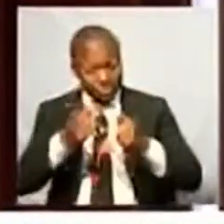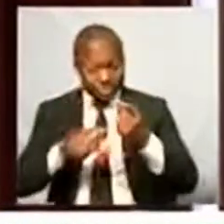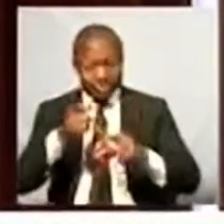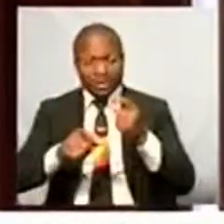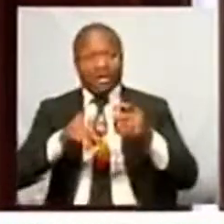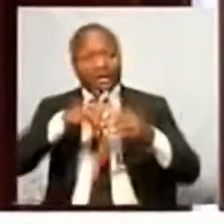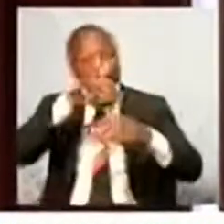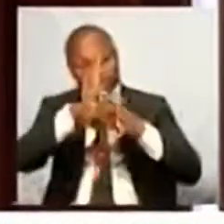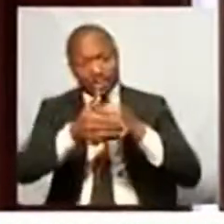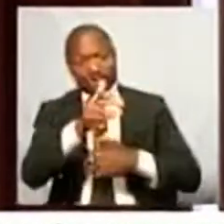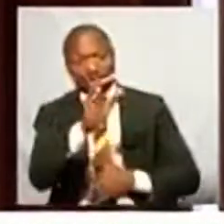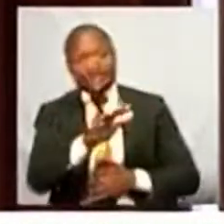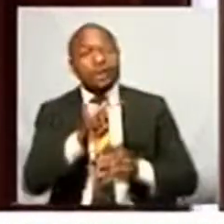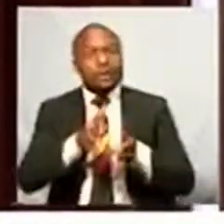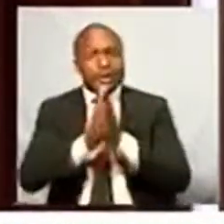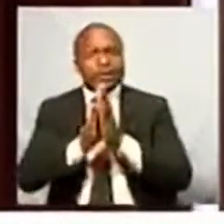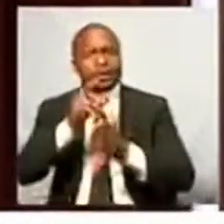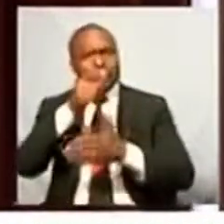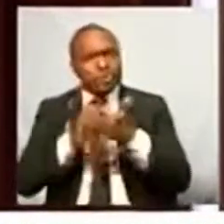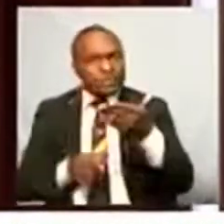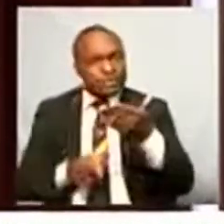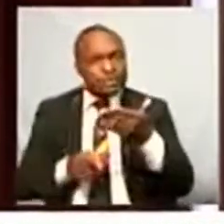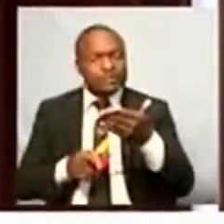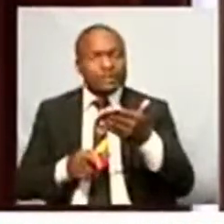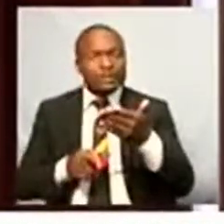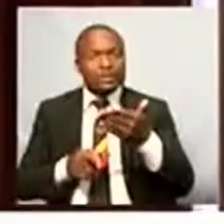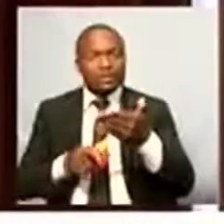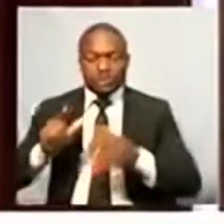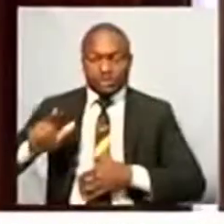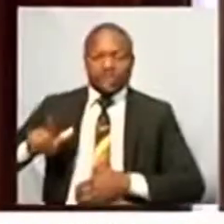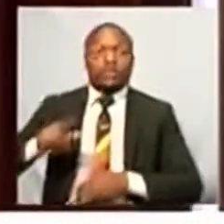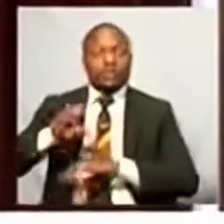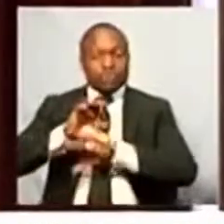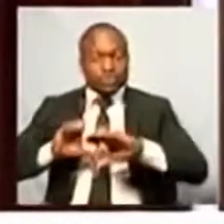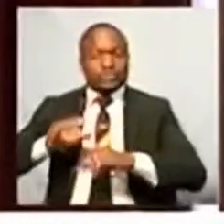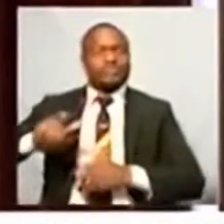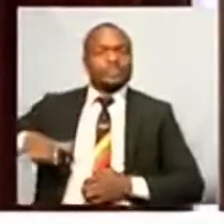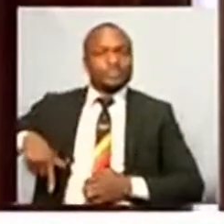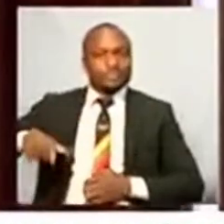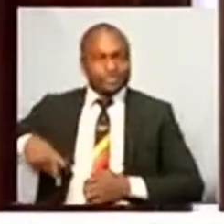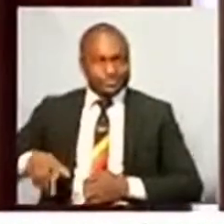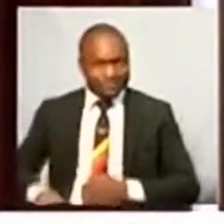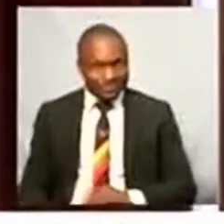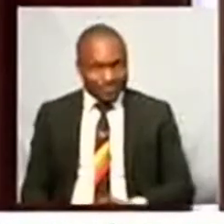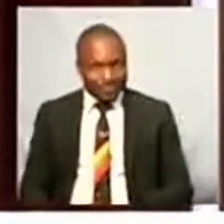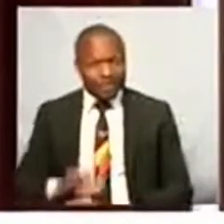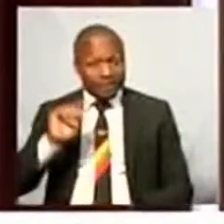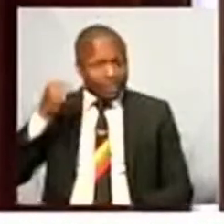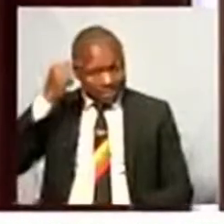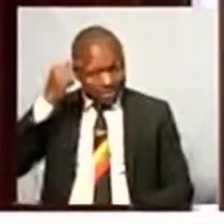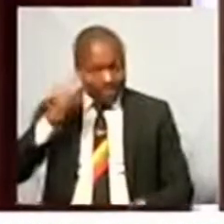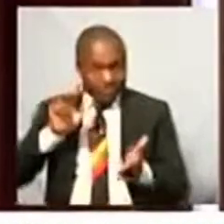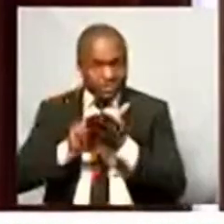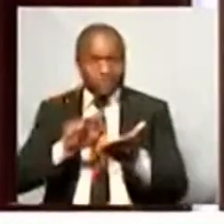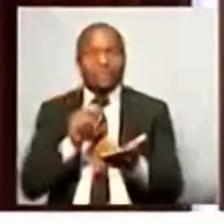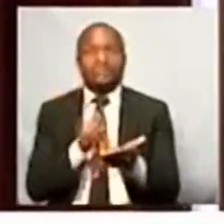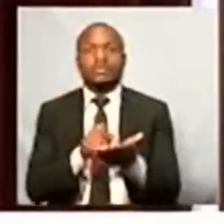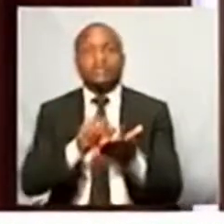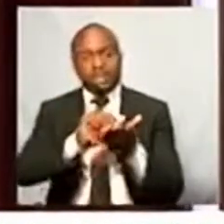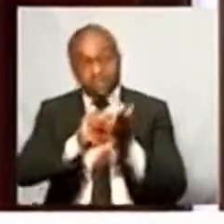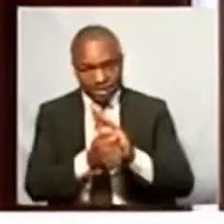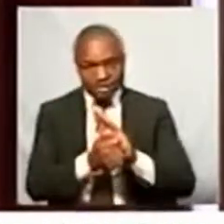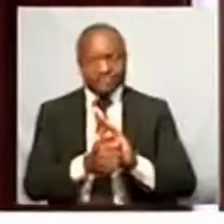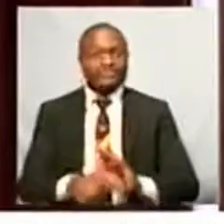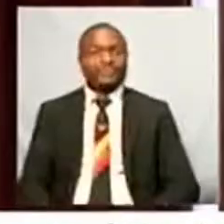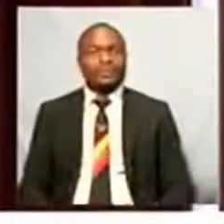out there, they are asking what could be the delay for government to sign this act,